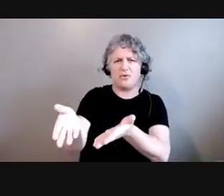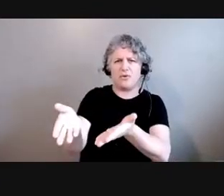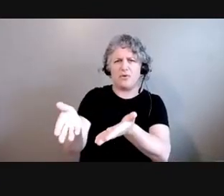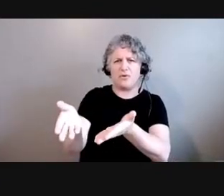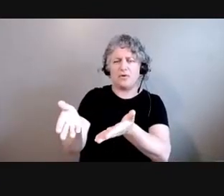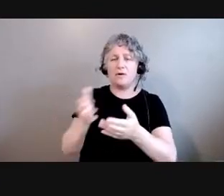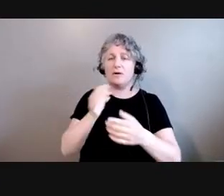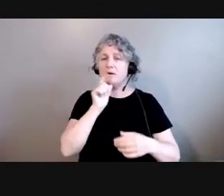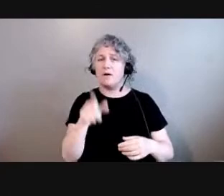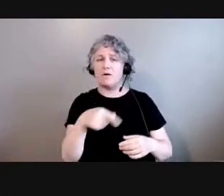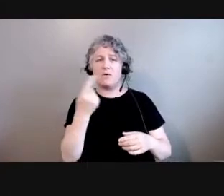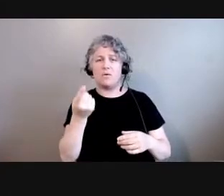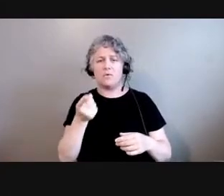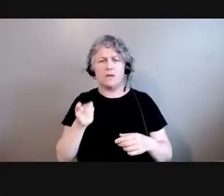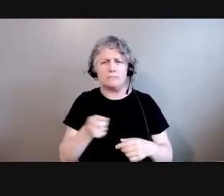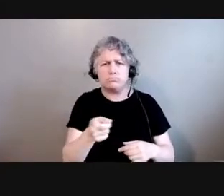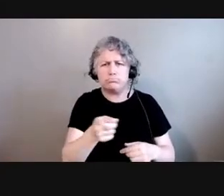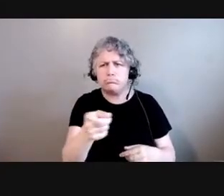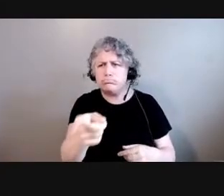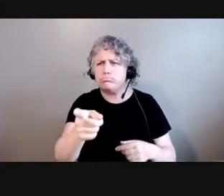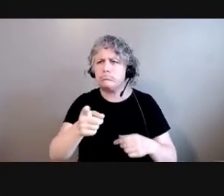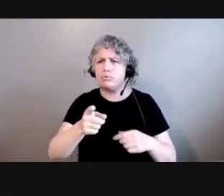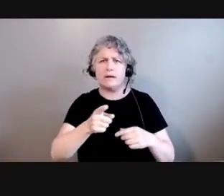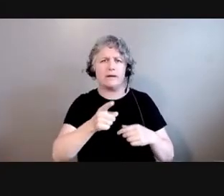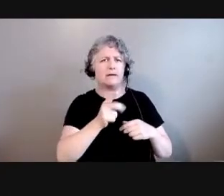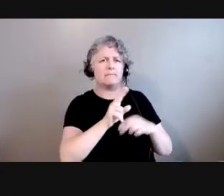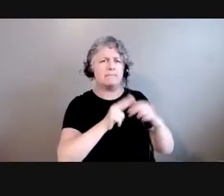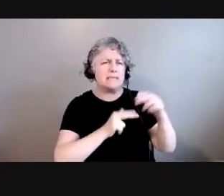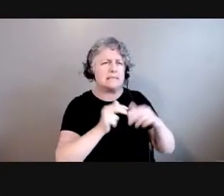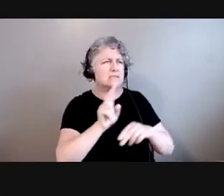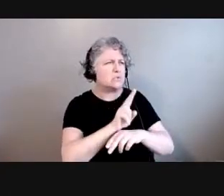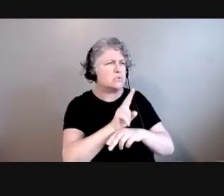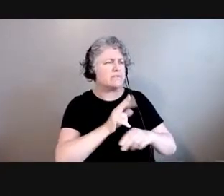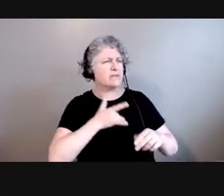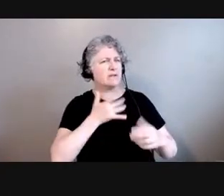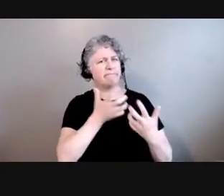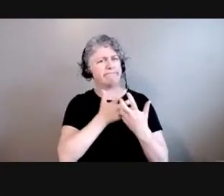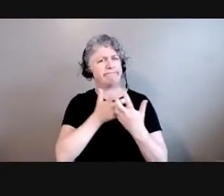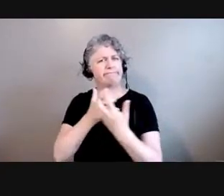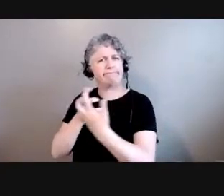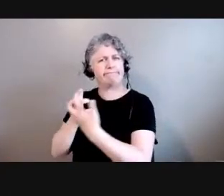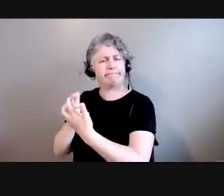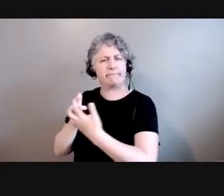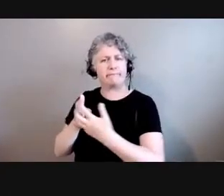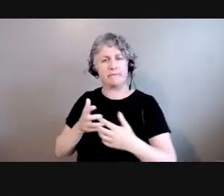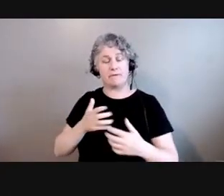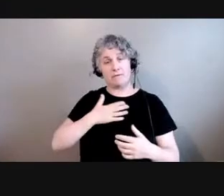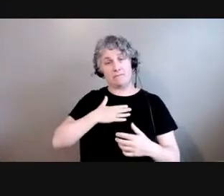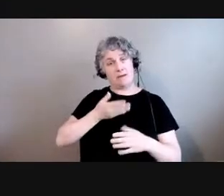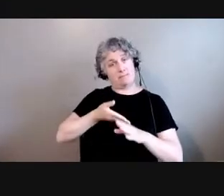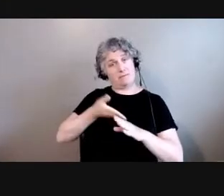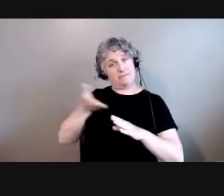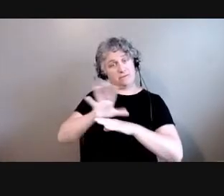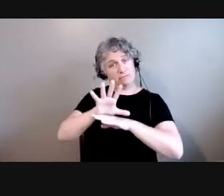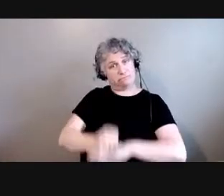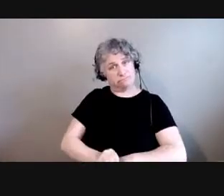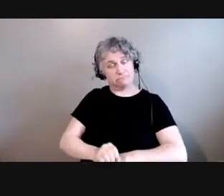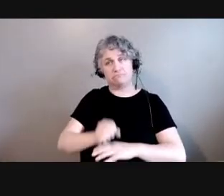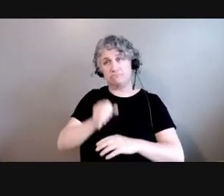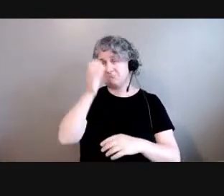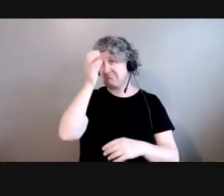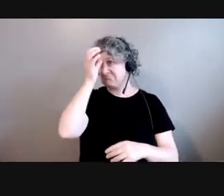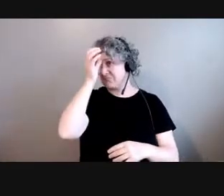just in the context of navigation and facilities. Fundamental to my professional practice is the concept that